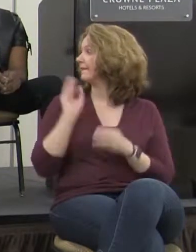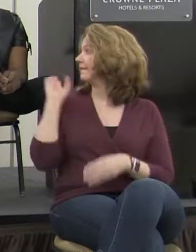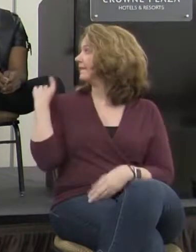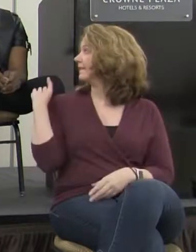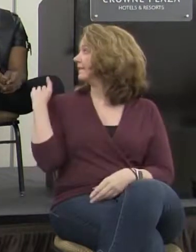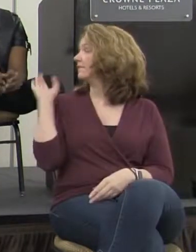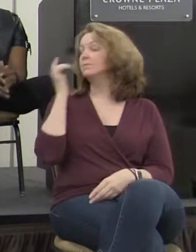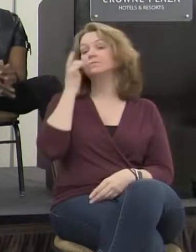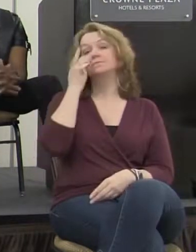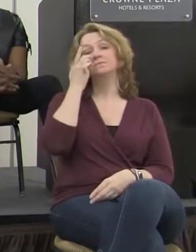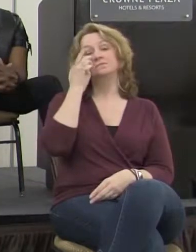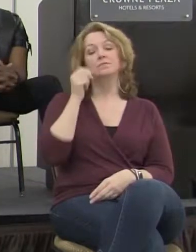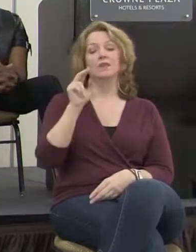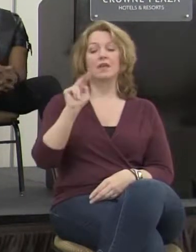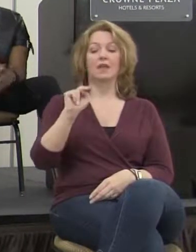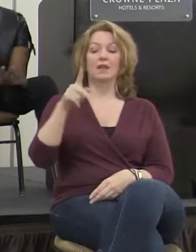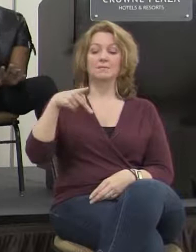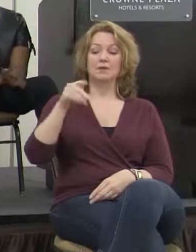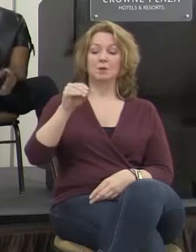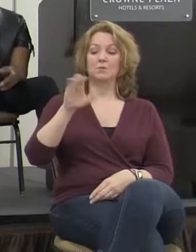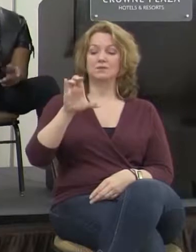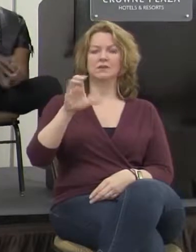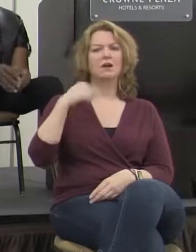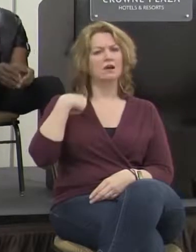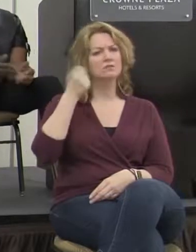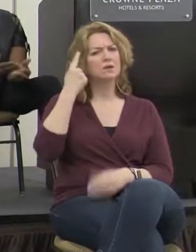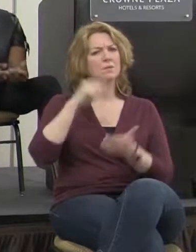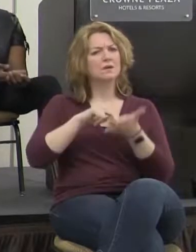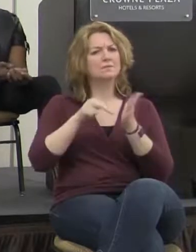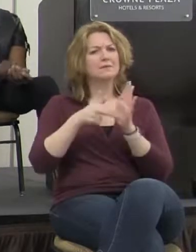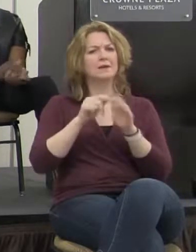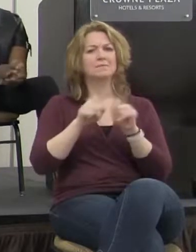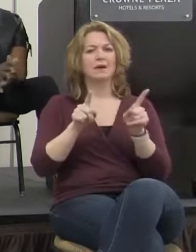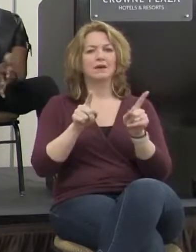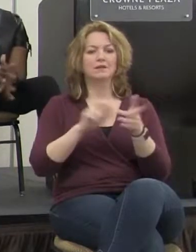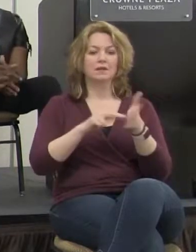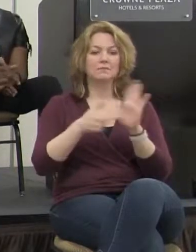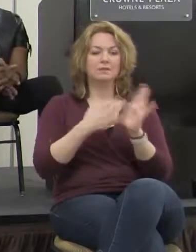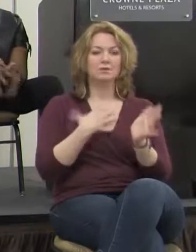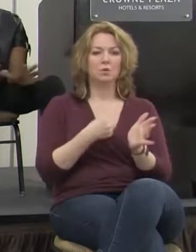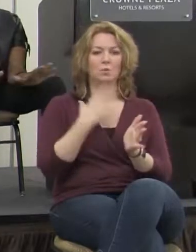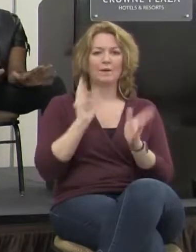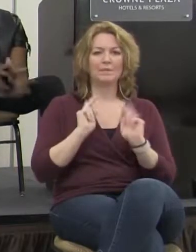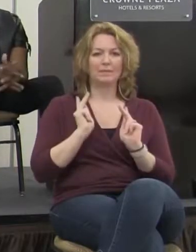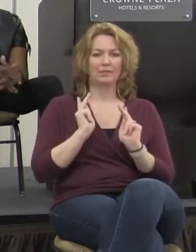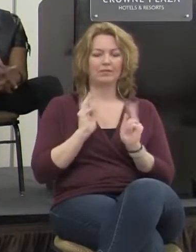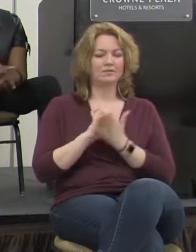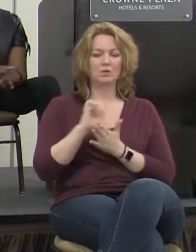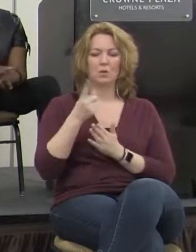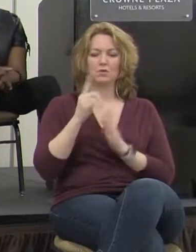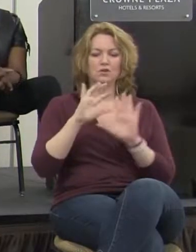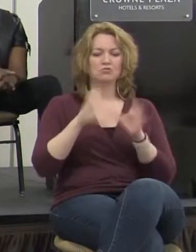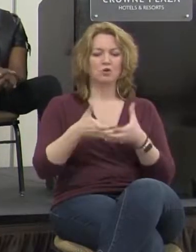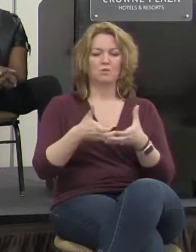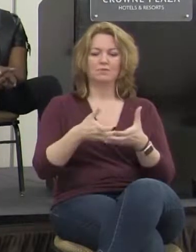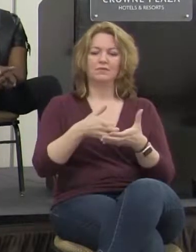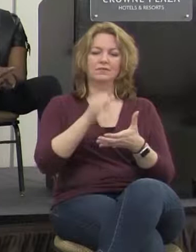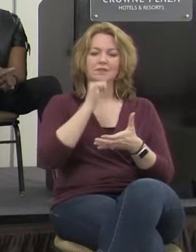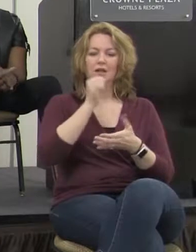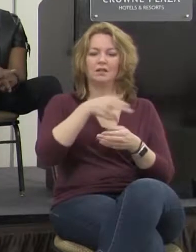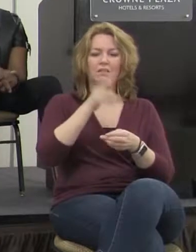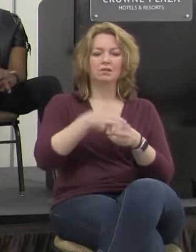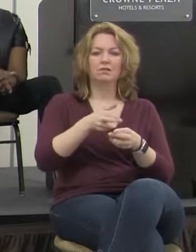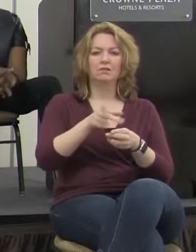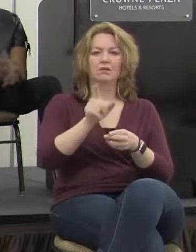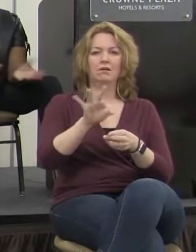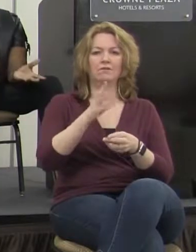So, NPOC, I know what it means, but white people is really what it means, because that's the only group that is not of